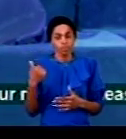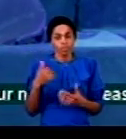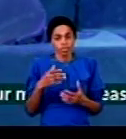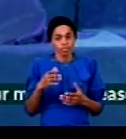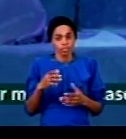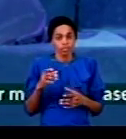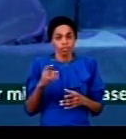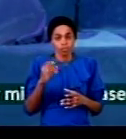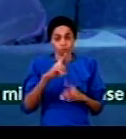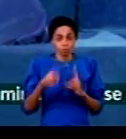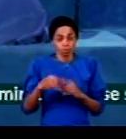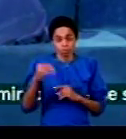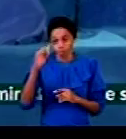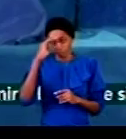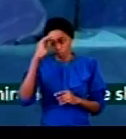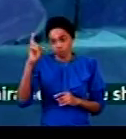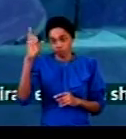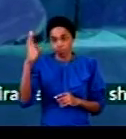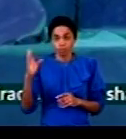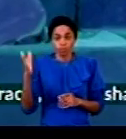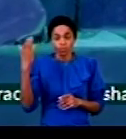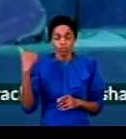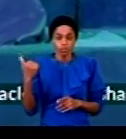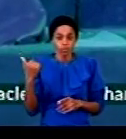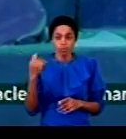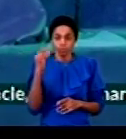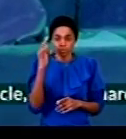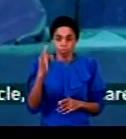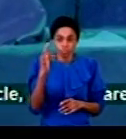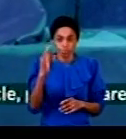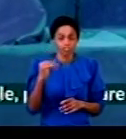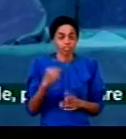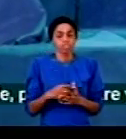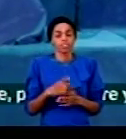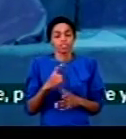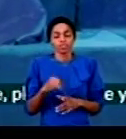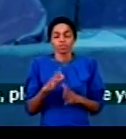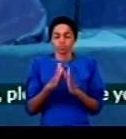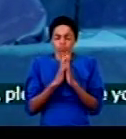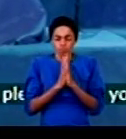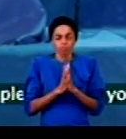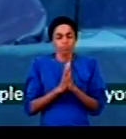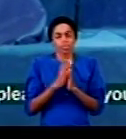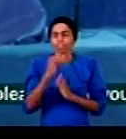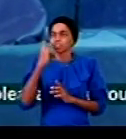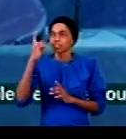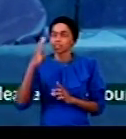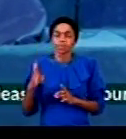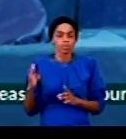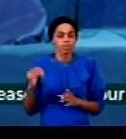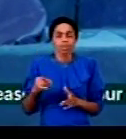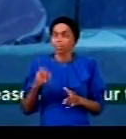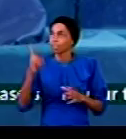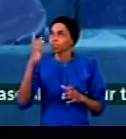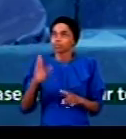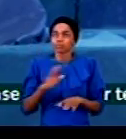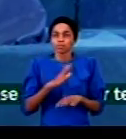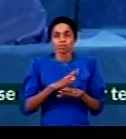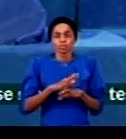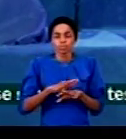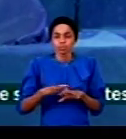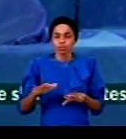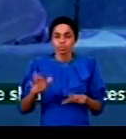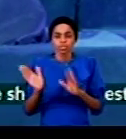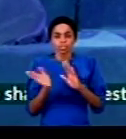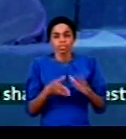drugs. So what I did was I lifted the drugs up and I told God I've given it to him. I dropped it on the floor. I stepped on it